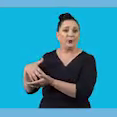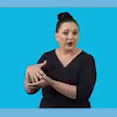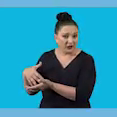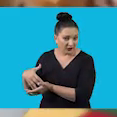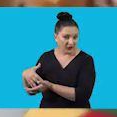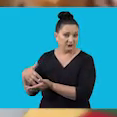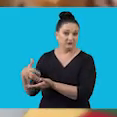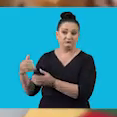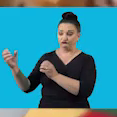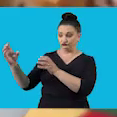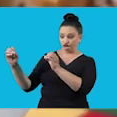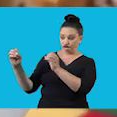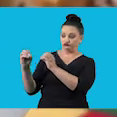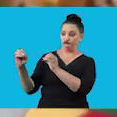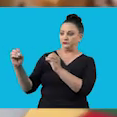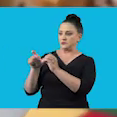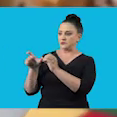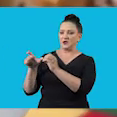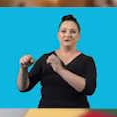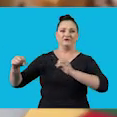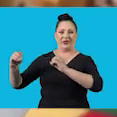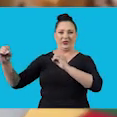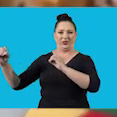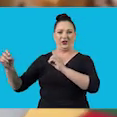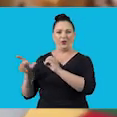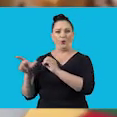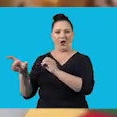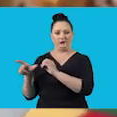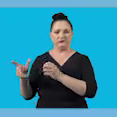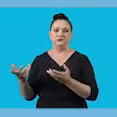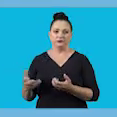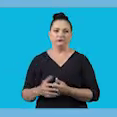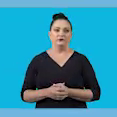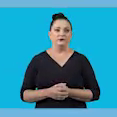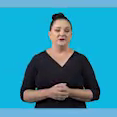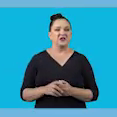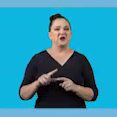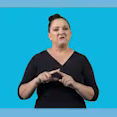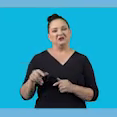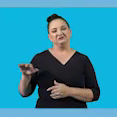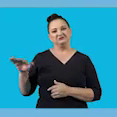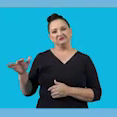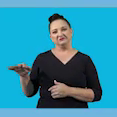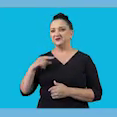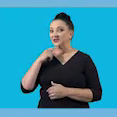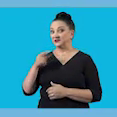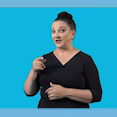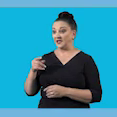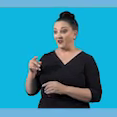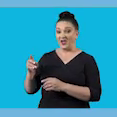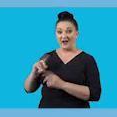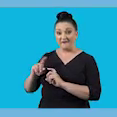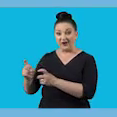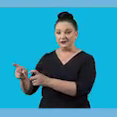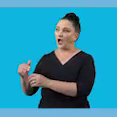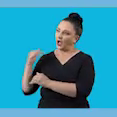the particles is weak, and also the spaces between the particles. We say that on average, the speed of the gas